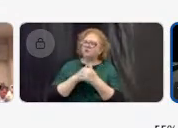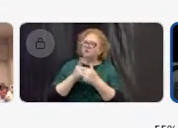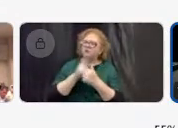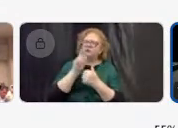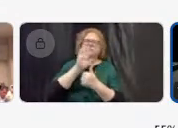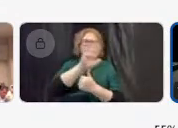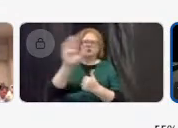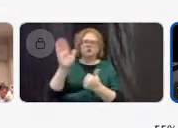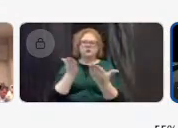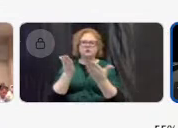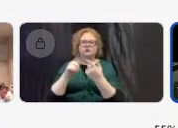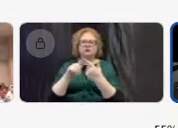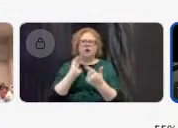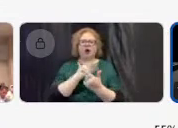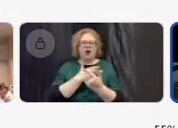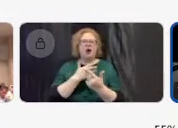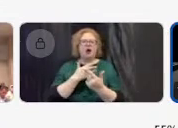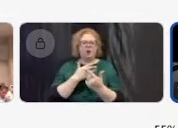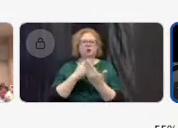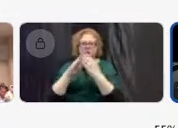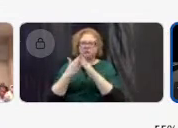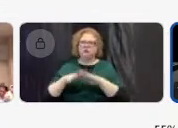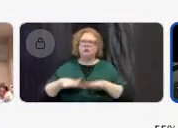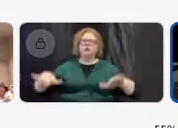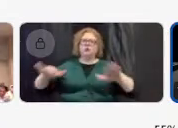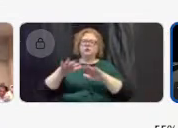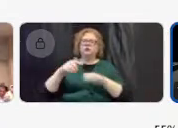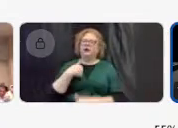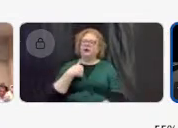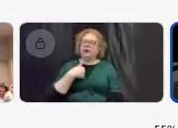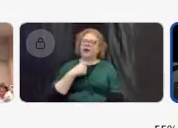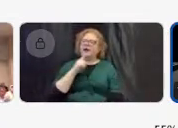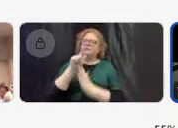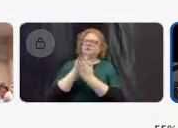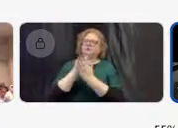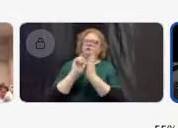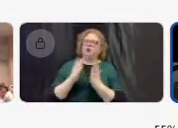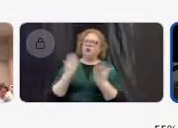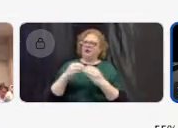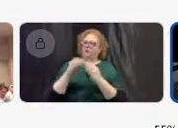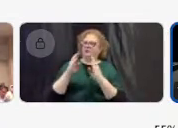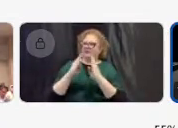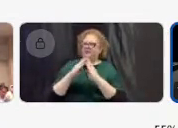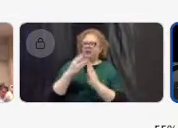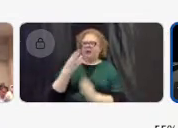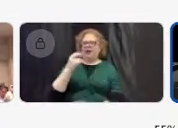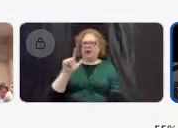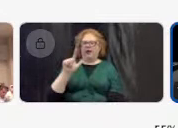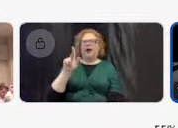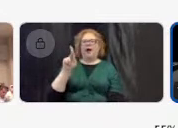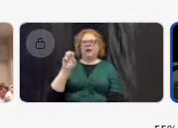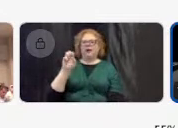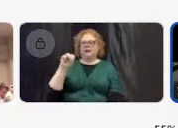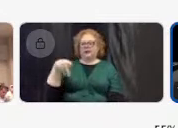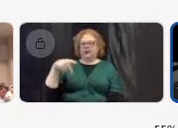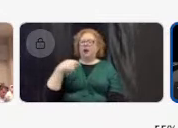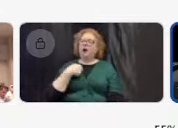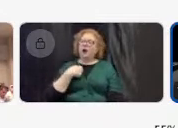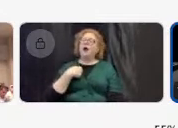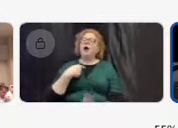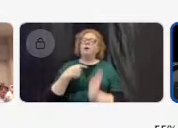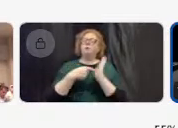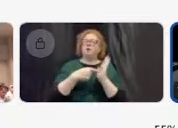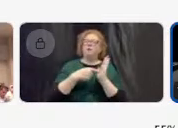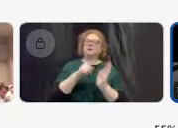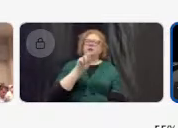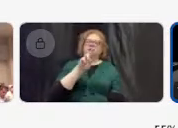community. My name is Hal Kemp. I'm an attorney here in town. I represent Real Properties, Inc., which owns property adjacent